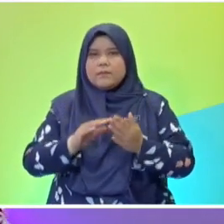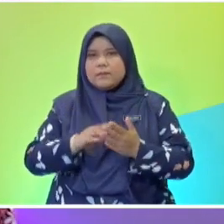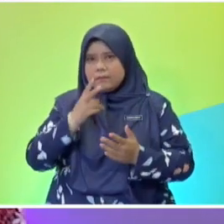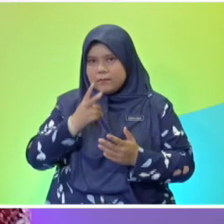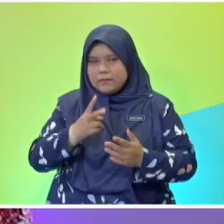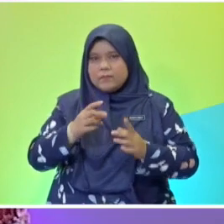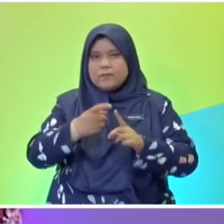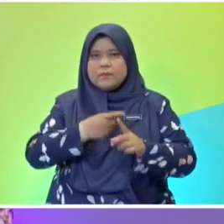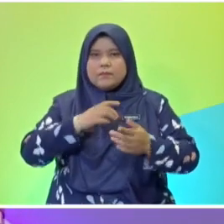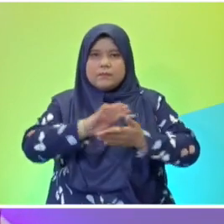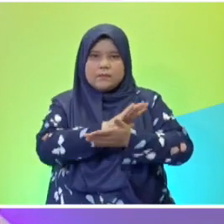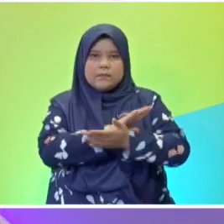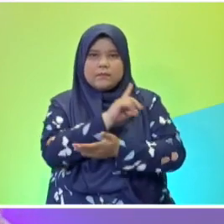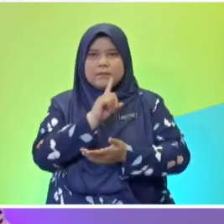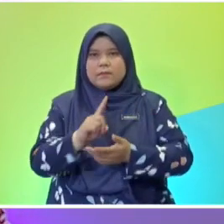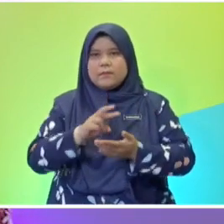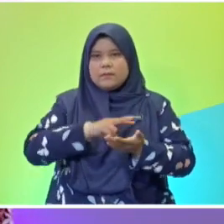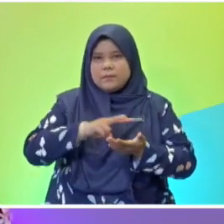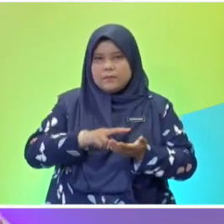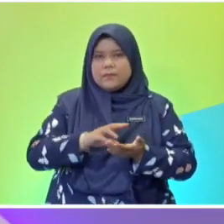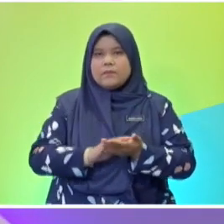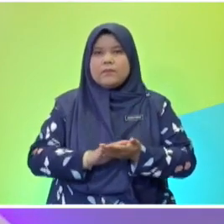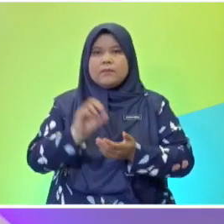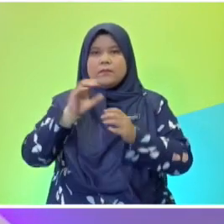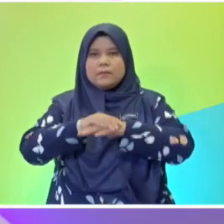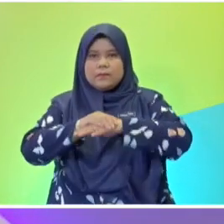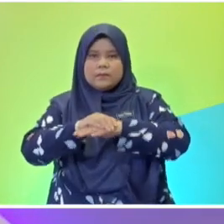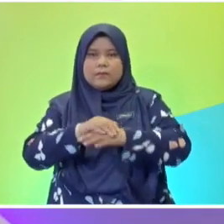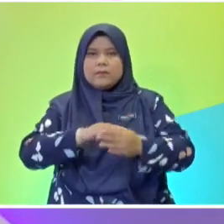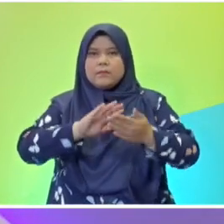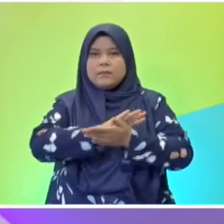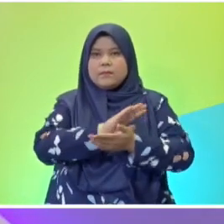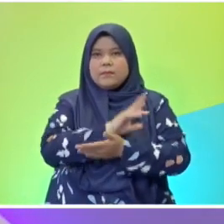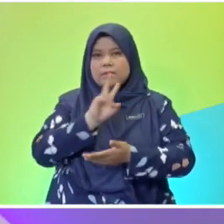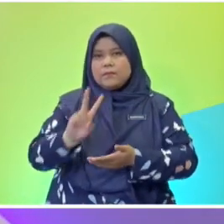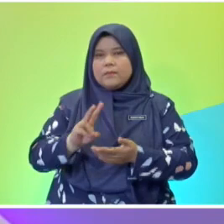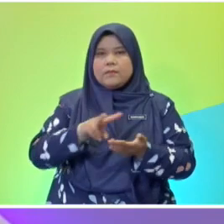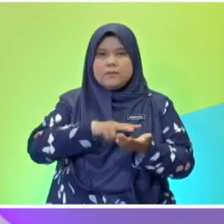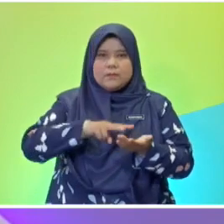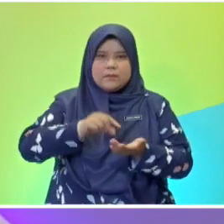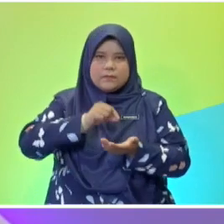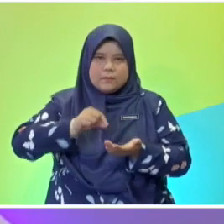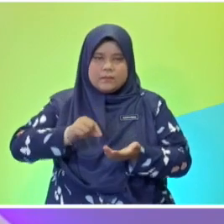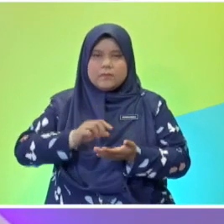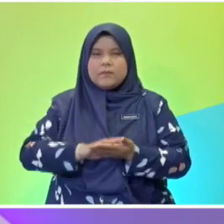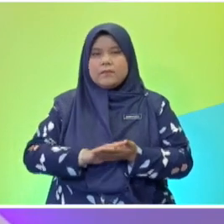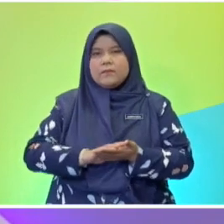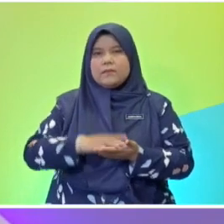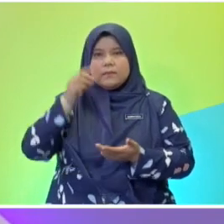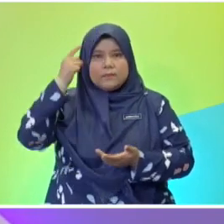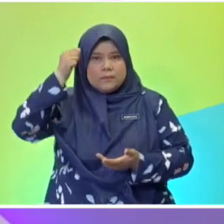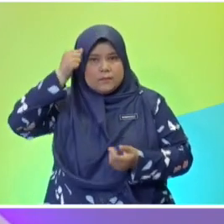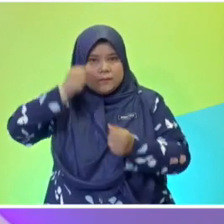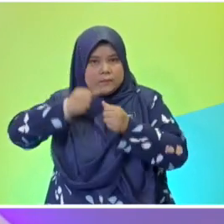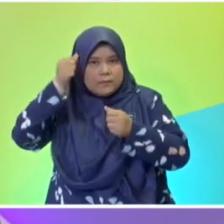1, reading and use of English, as well as paper 2, the writing papers. So please remember,